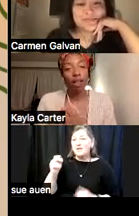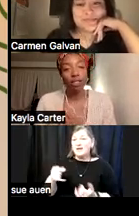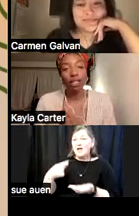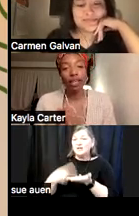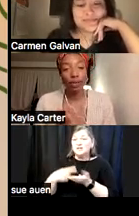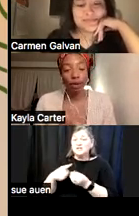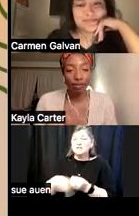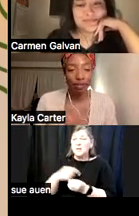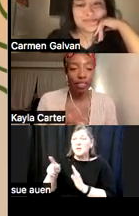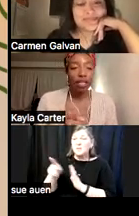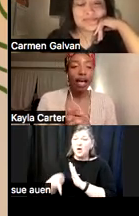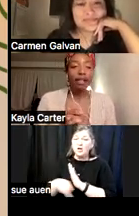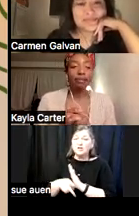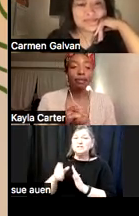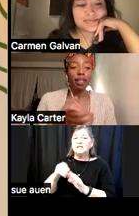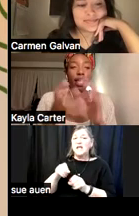about policy and grief,